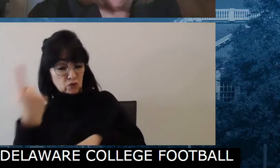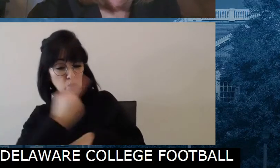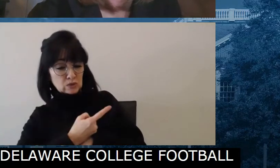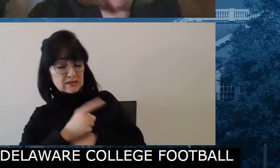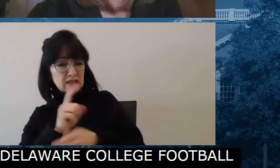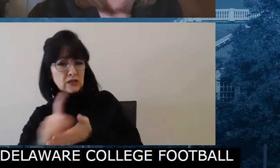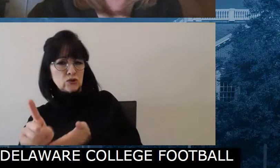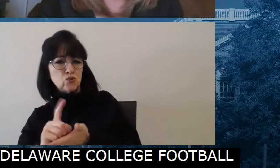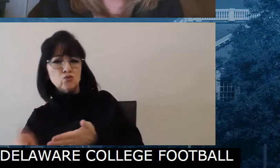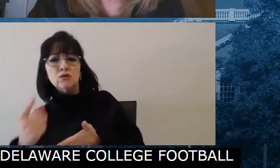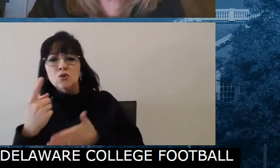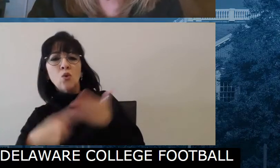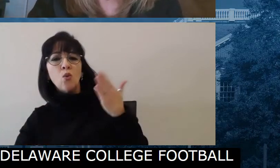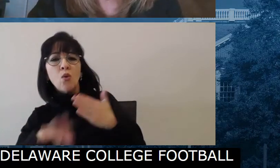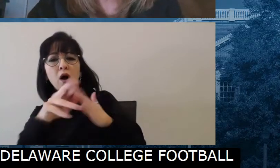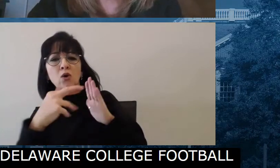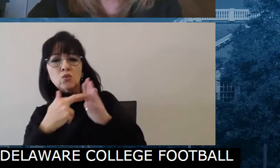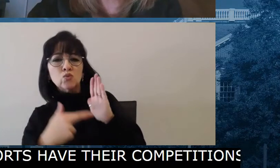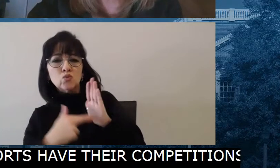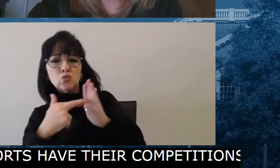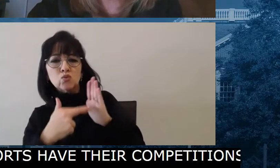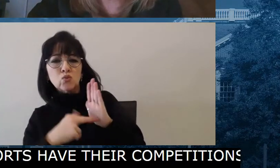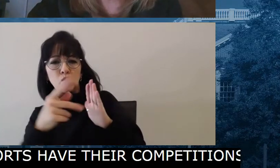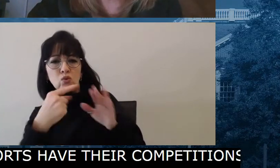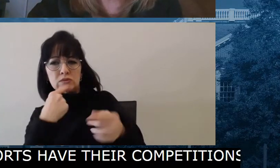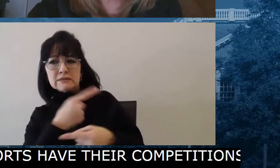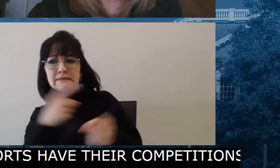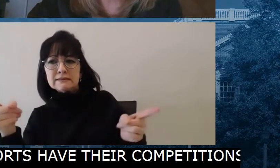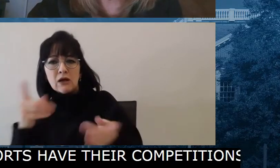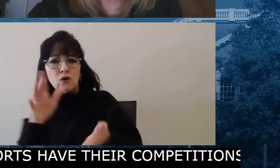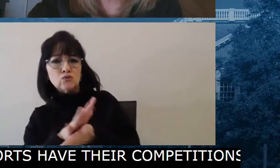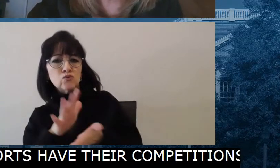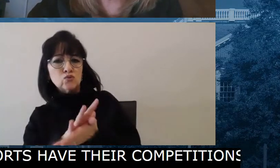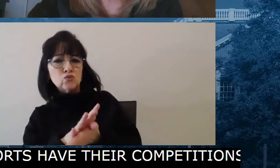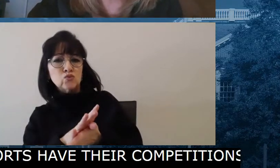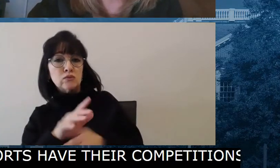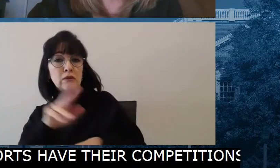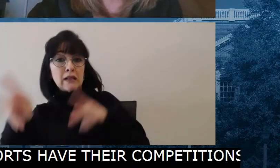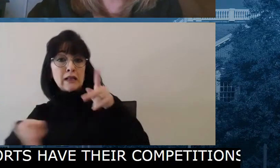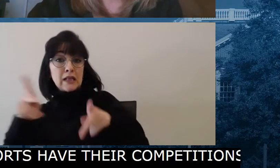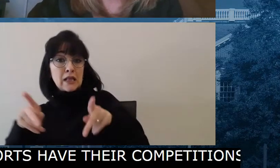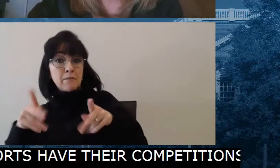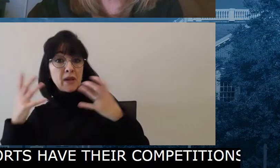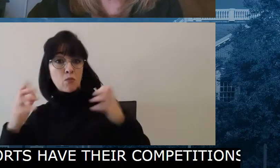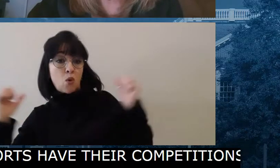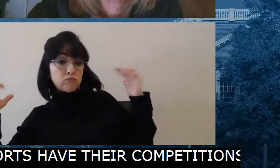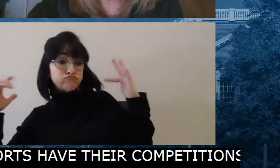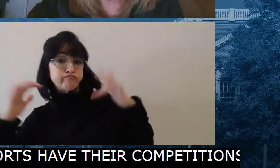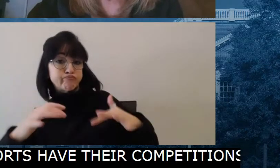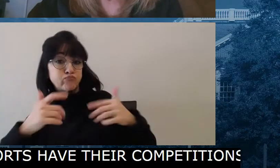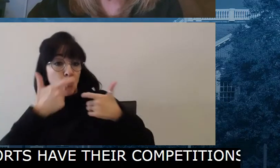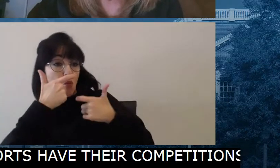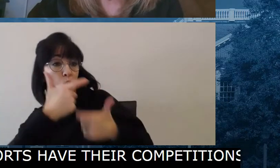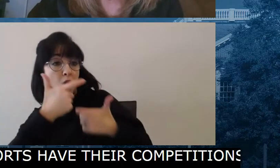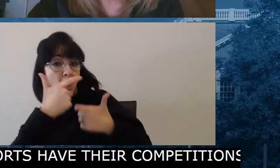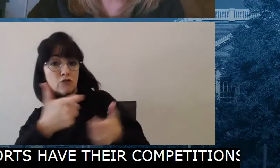What guidance is DPH providing to those schools on spectator limits, which have recently been raised in New Jersey and Pennsylvania?